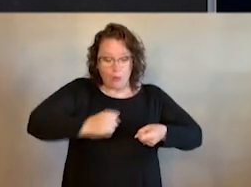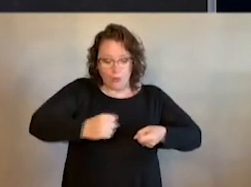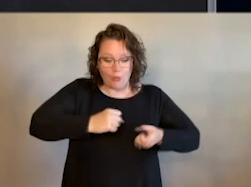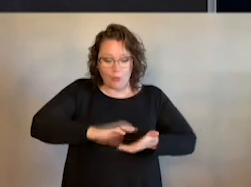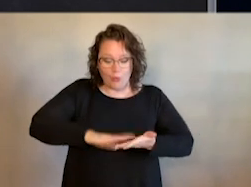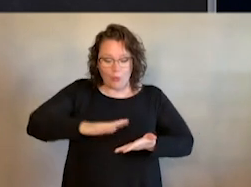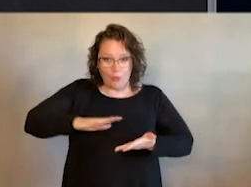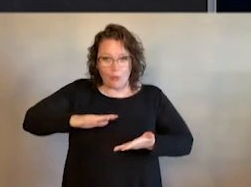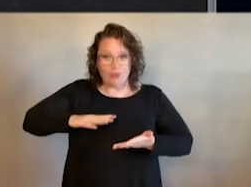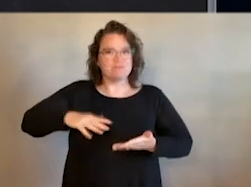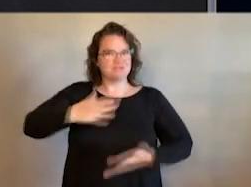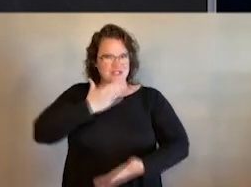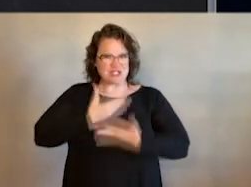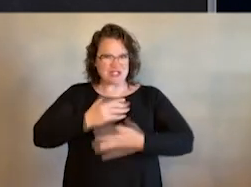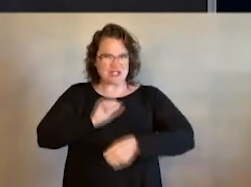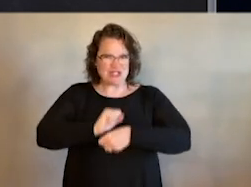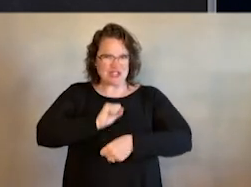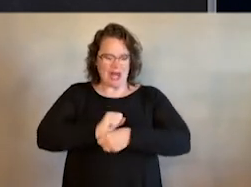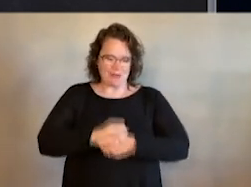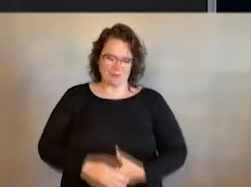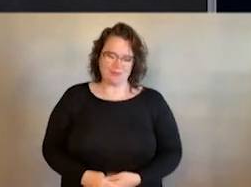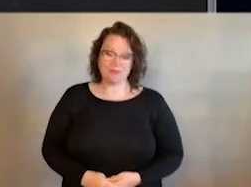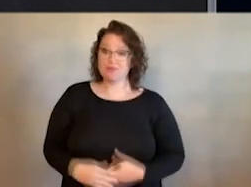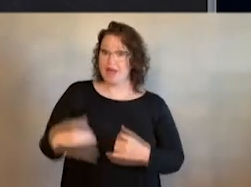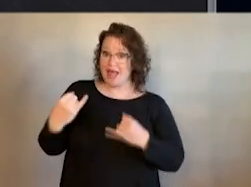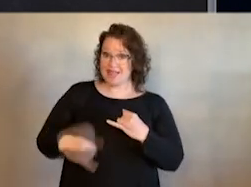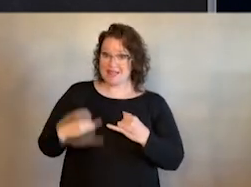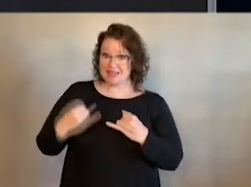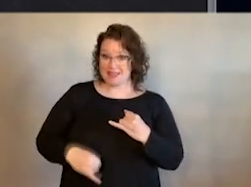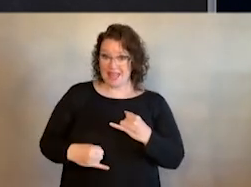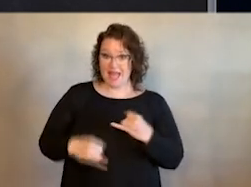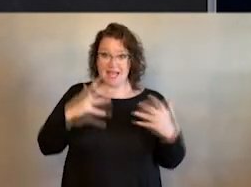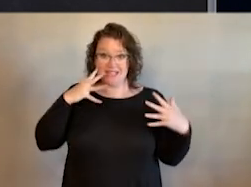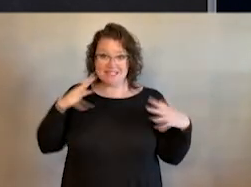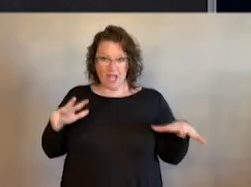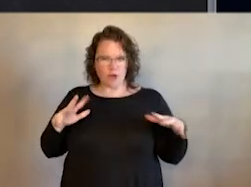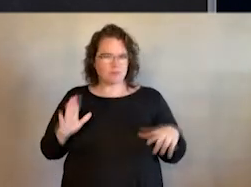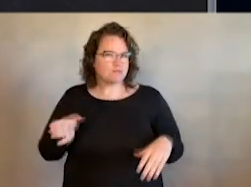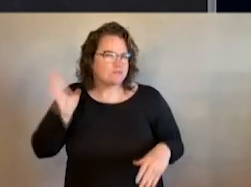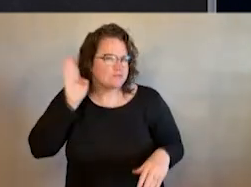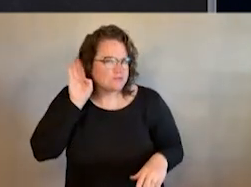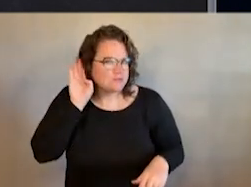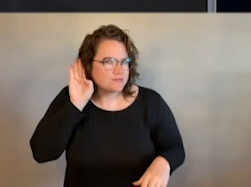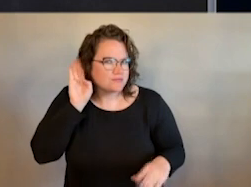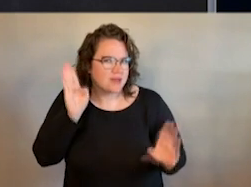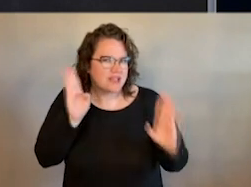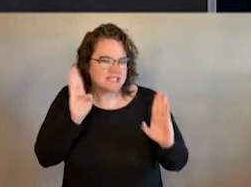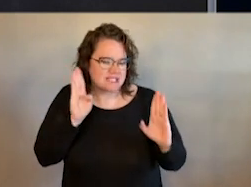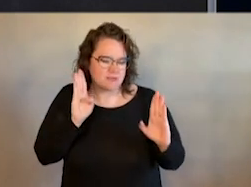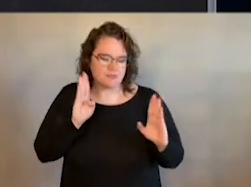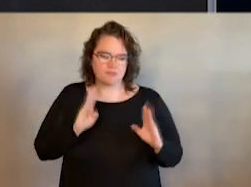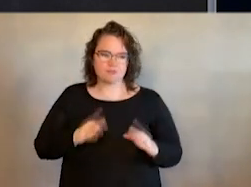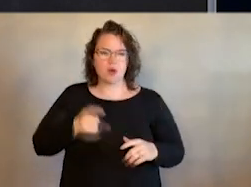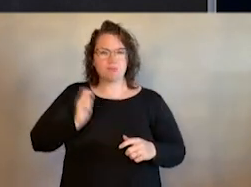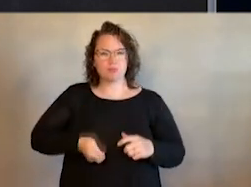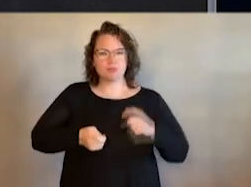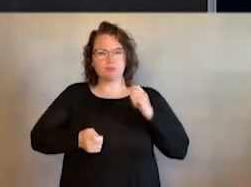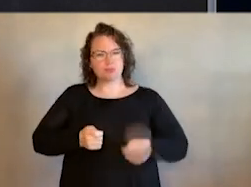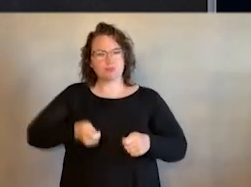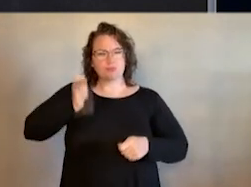Good job, friends. Here is our last sound. Let's listen to it.